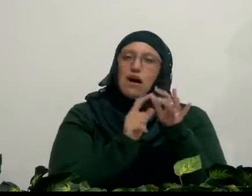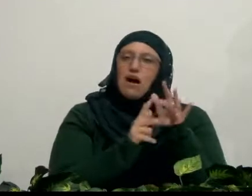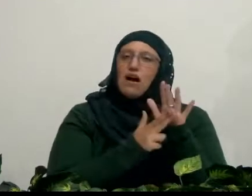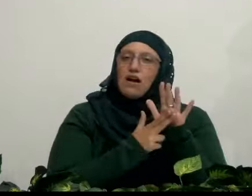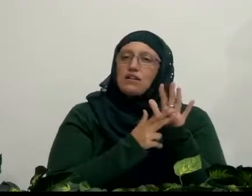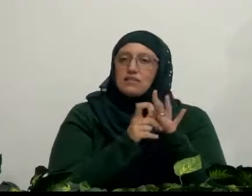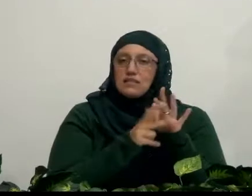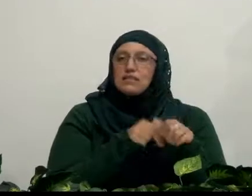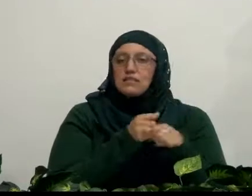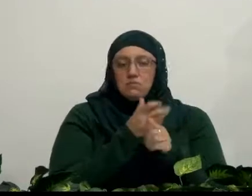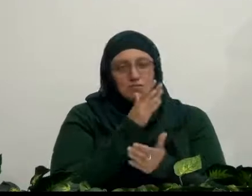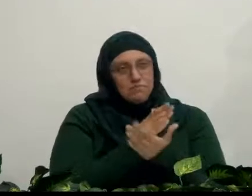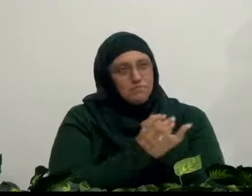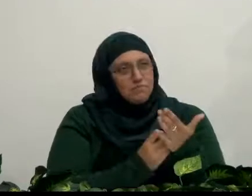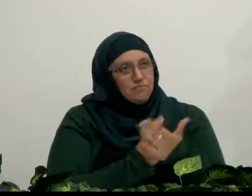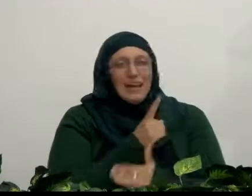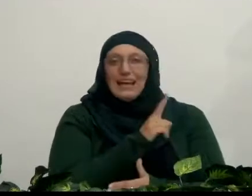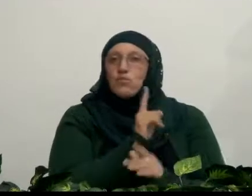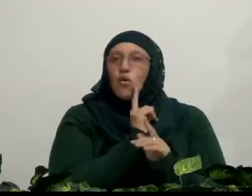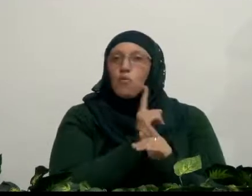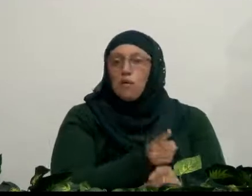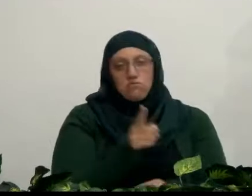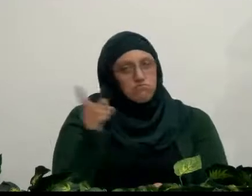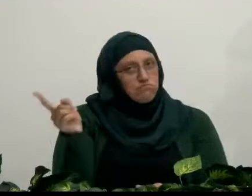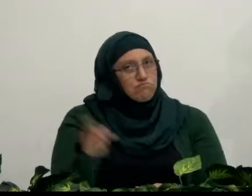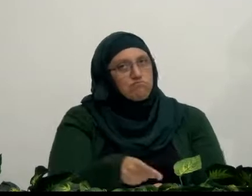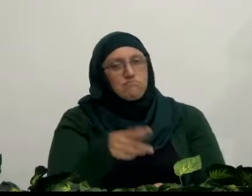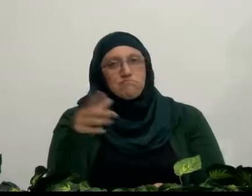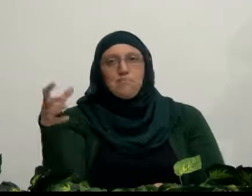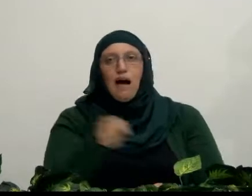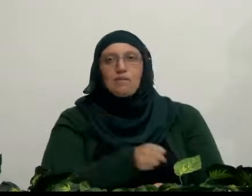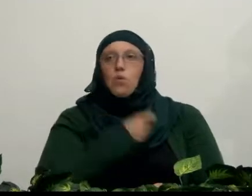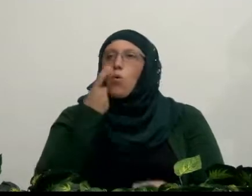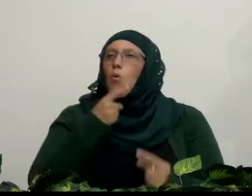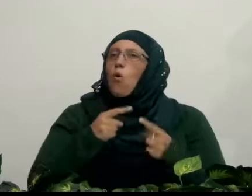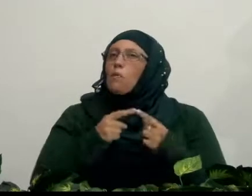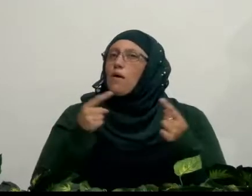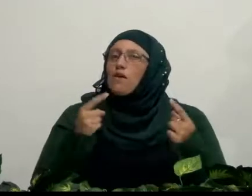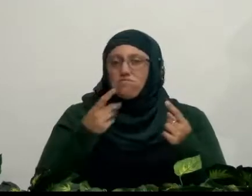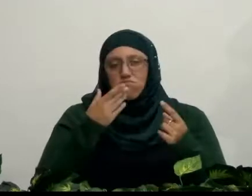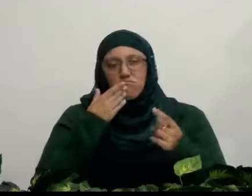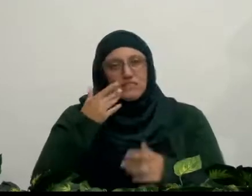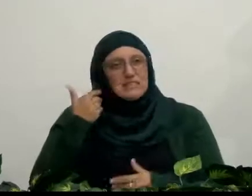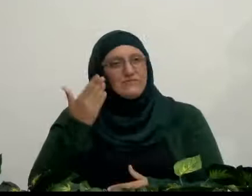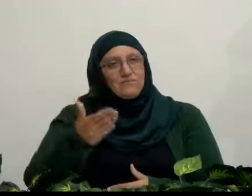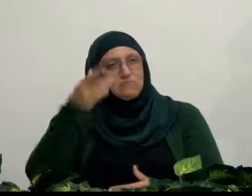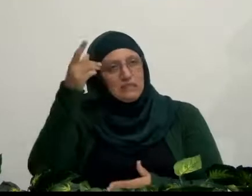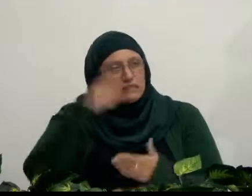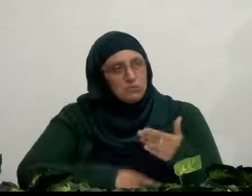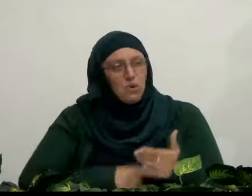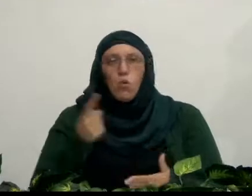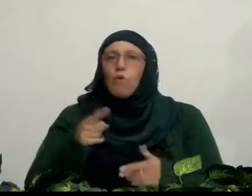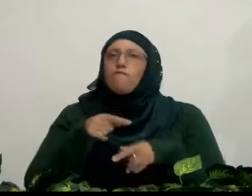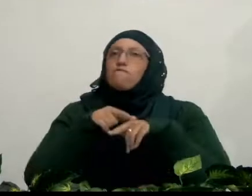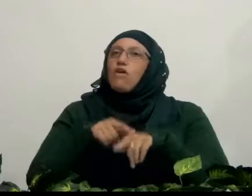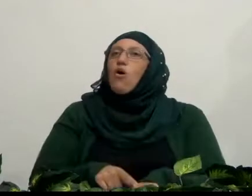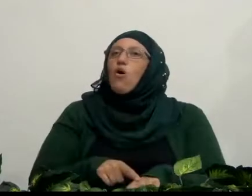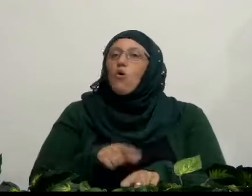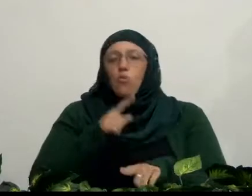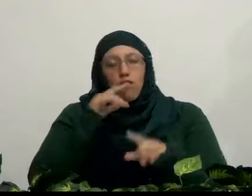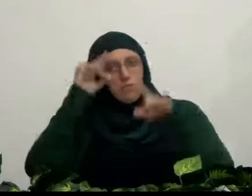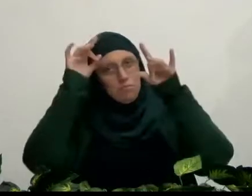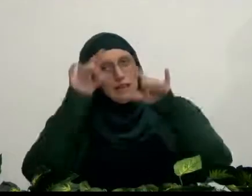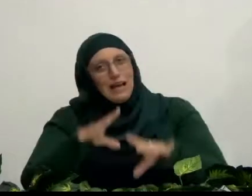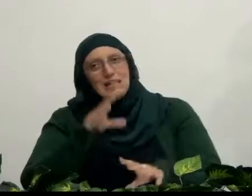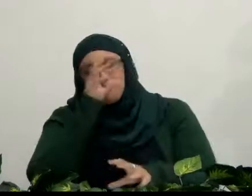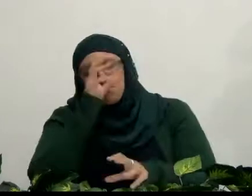obligating. Cursed whoever opposes him, blessed with mercy whoever follows him and believes